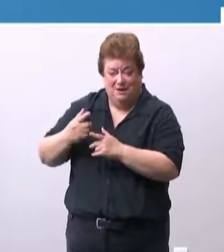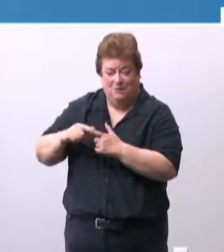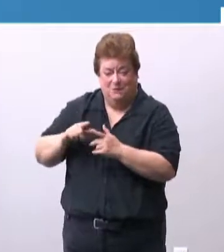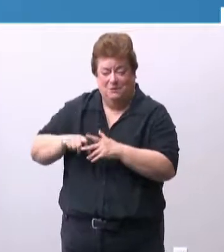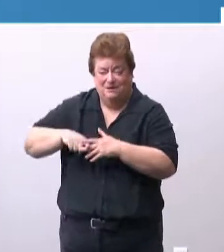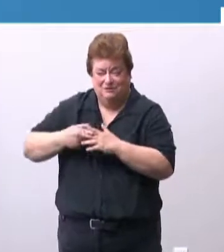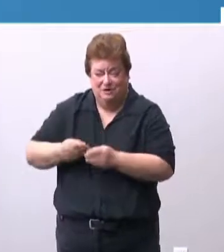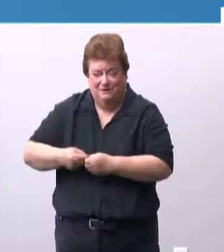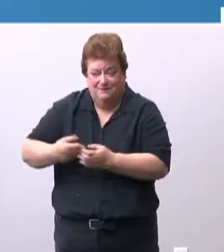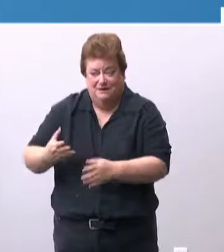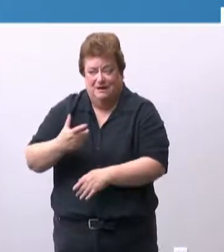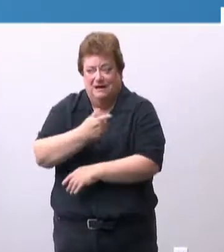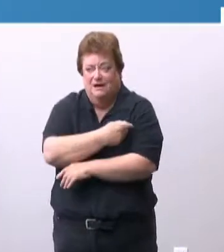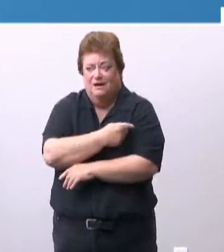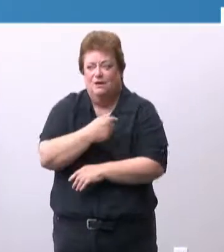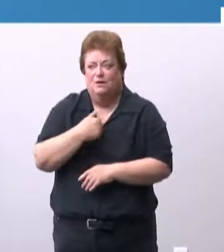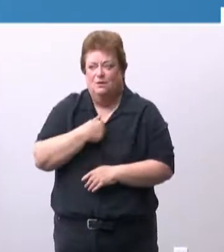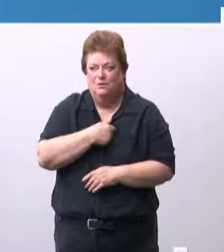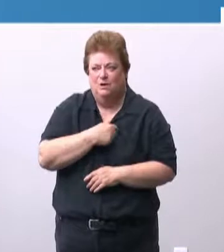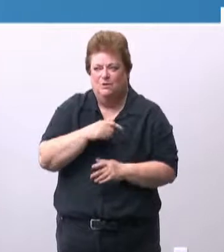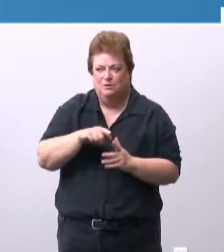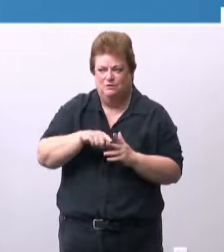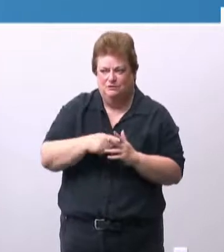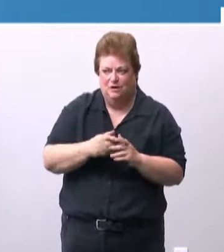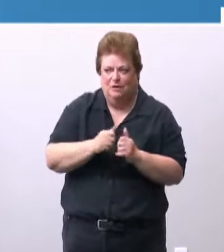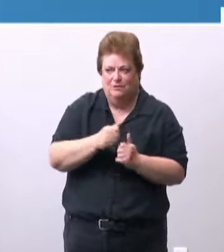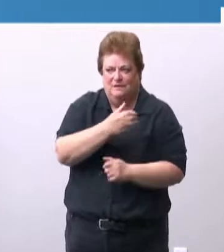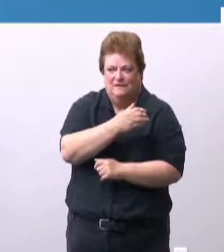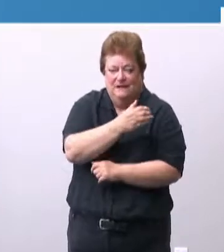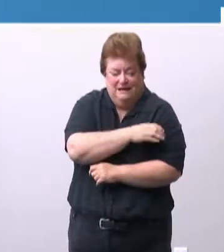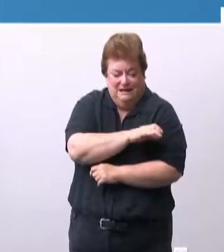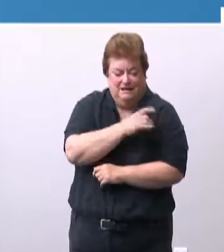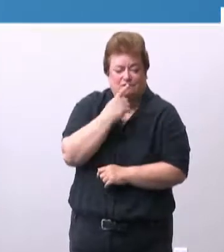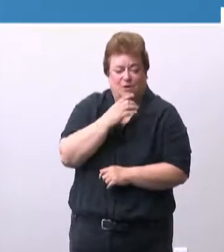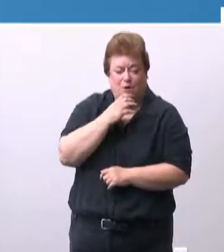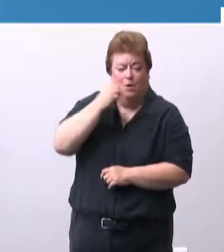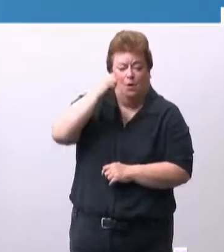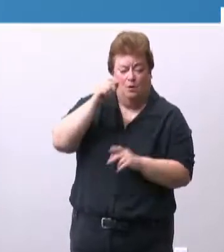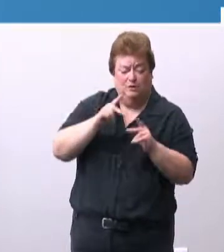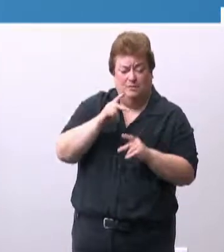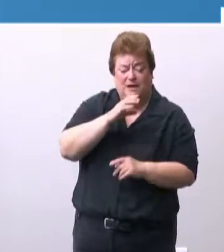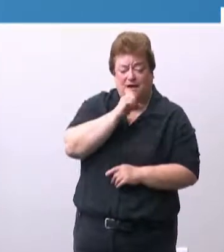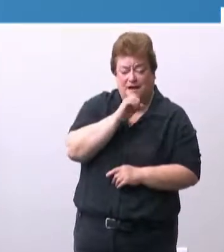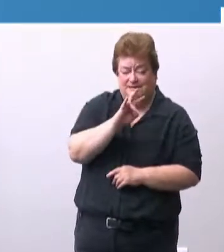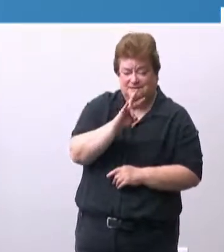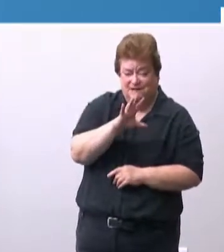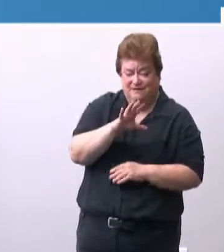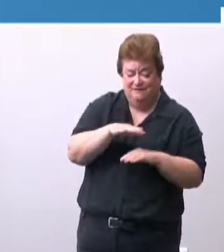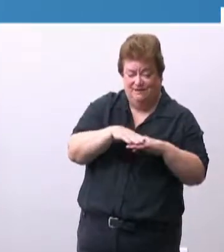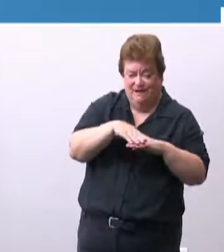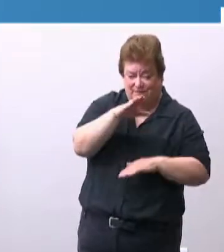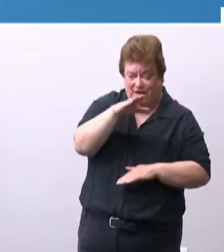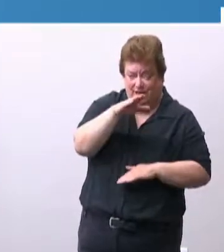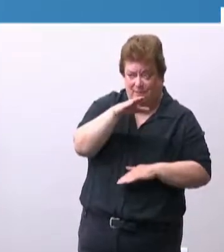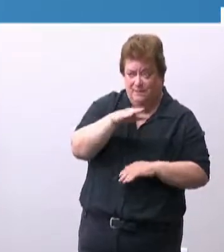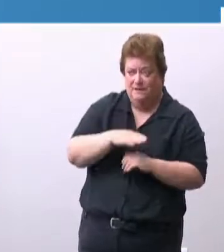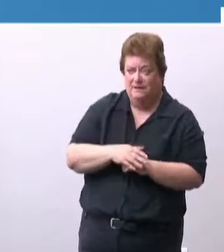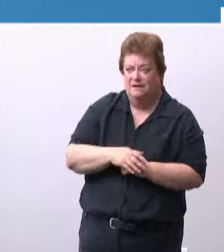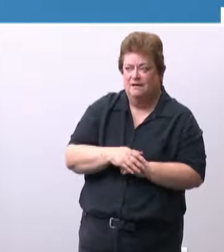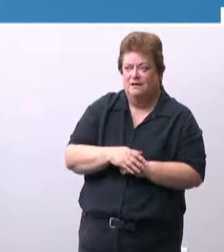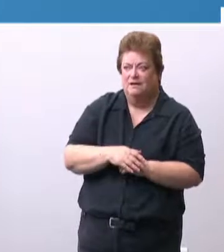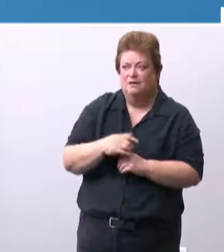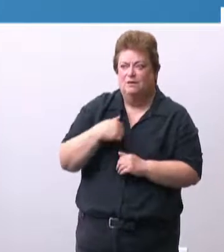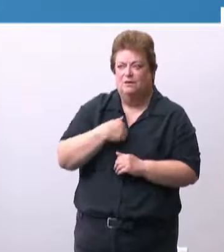priority groups and stages. We're starting with clinics for older adults 75 years and old and up.